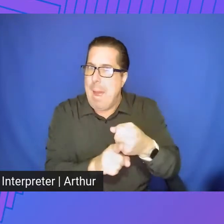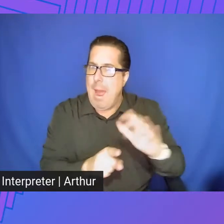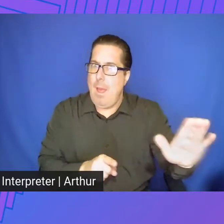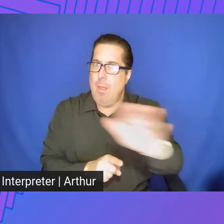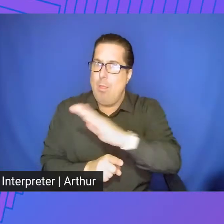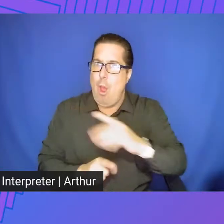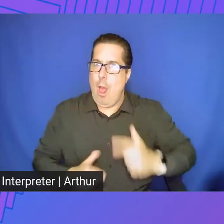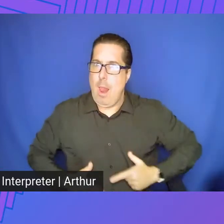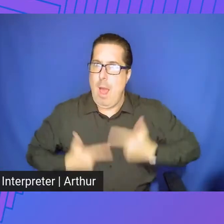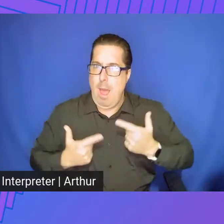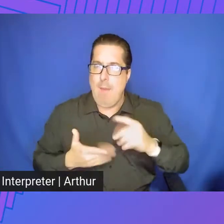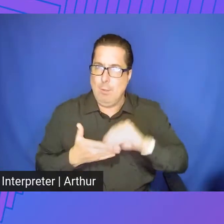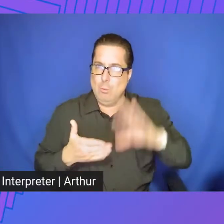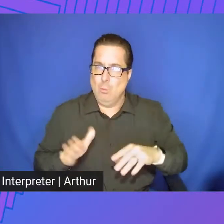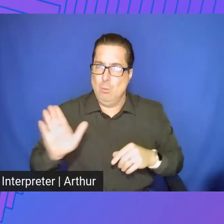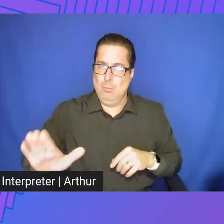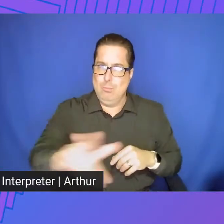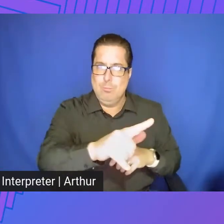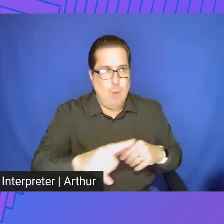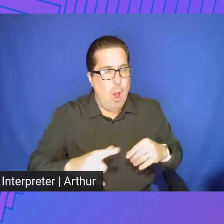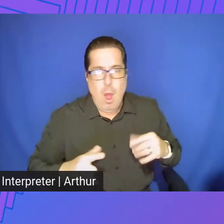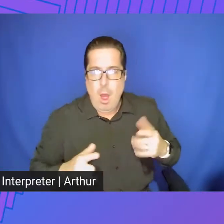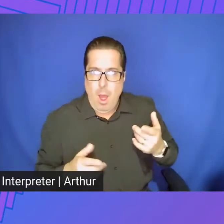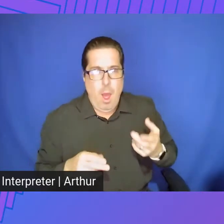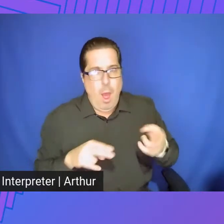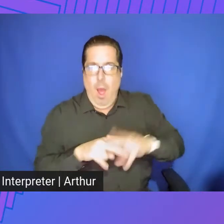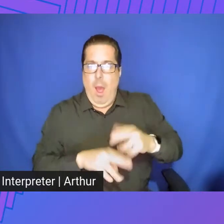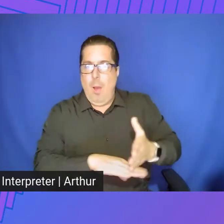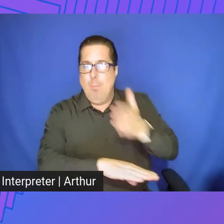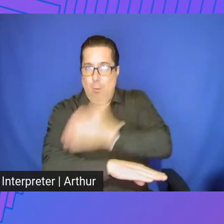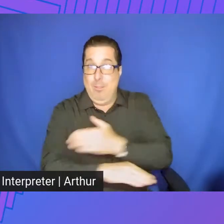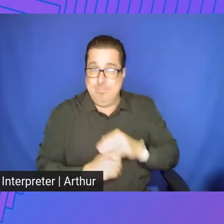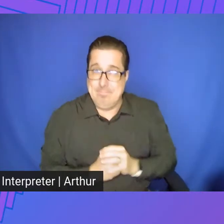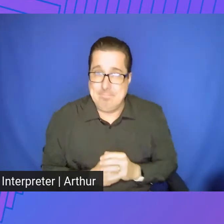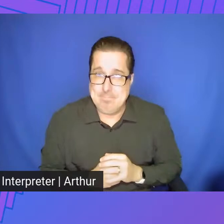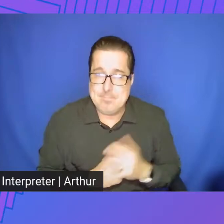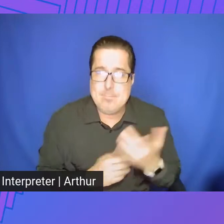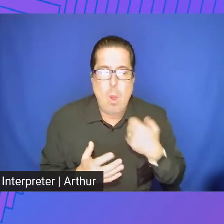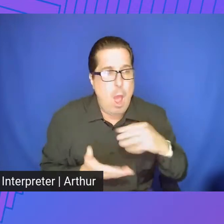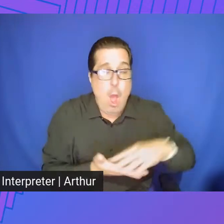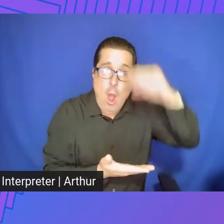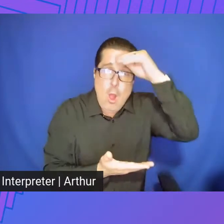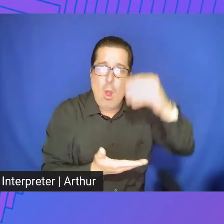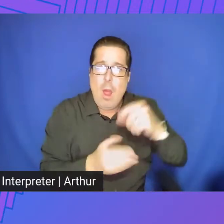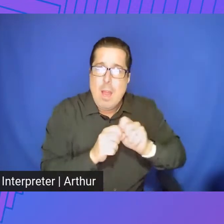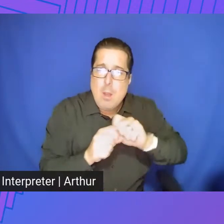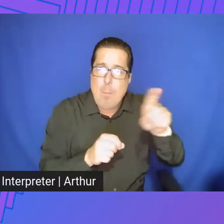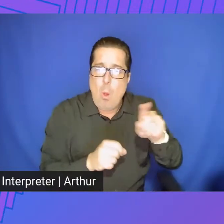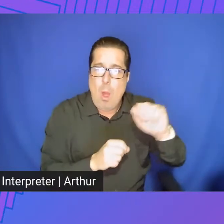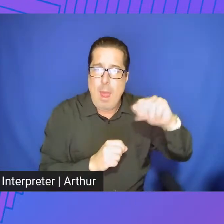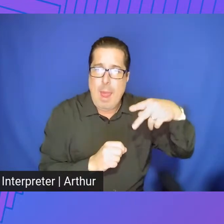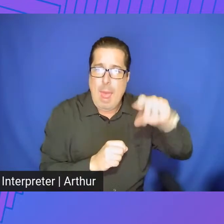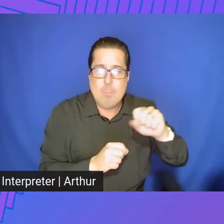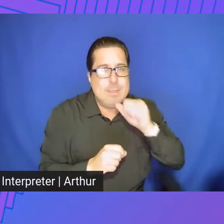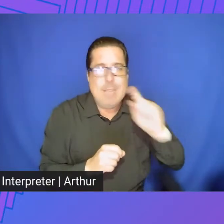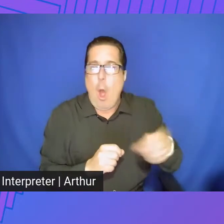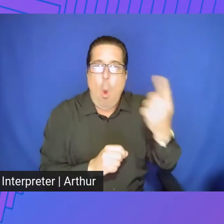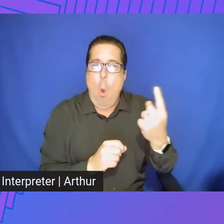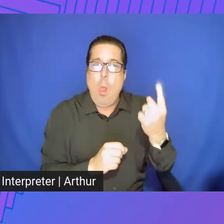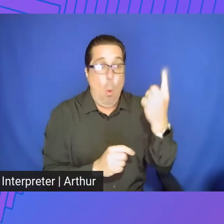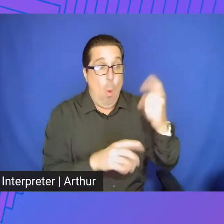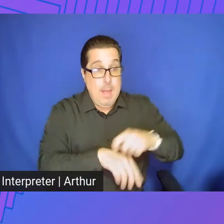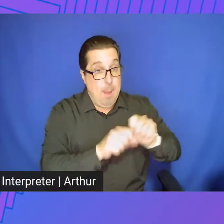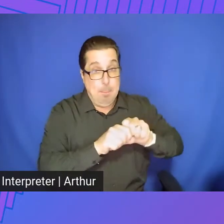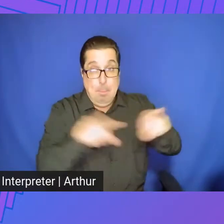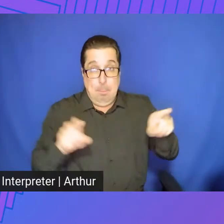One of the things that I took away from that presentation was that deploying production apps isn't a one-time event. It's something that